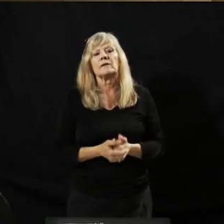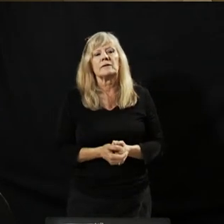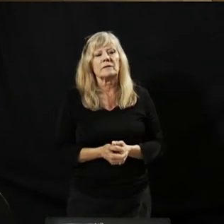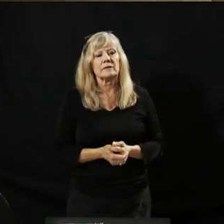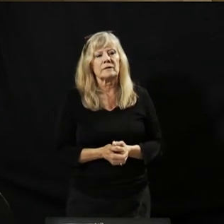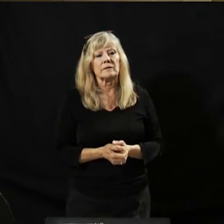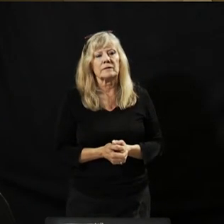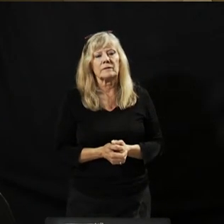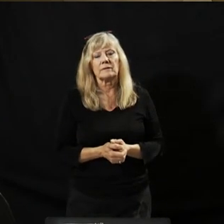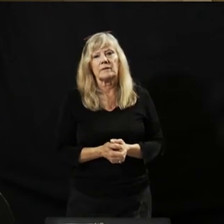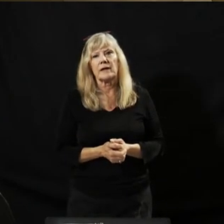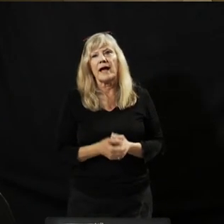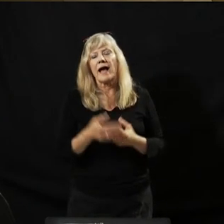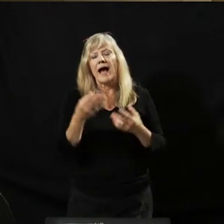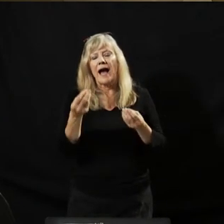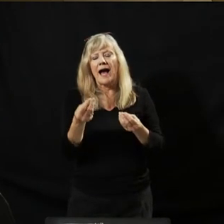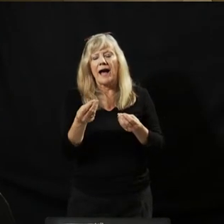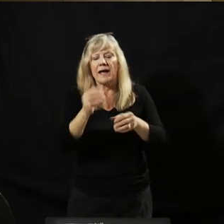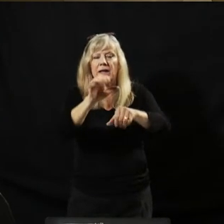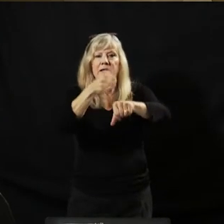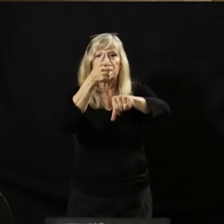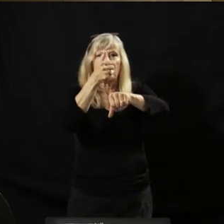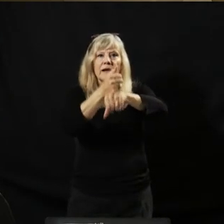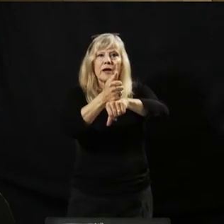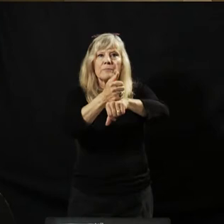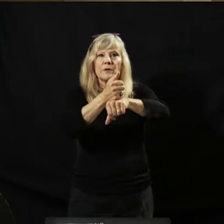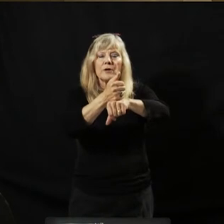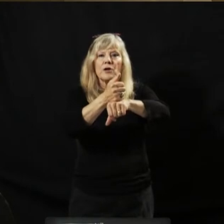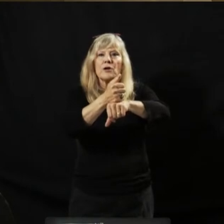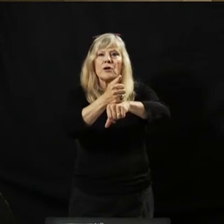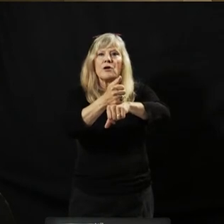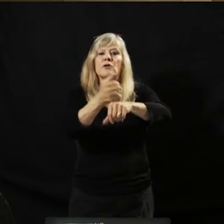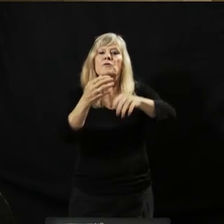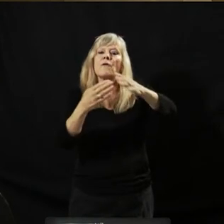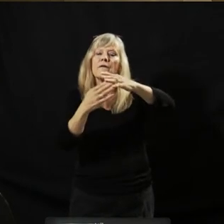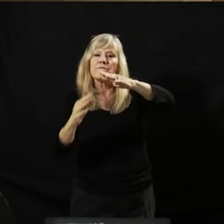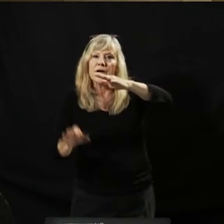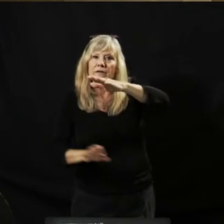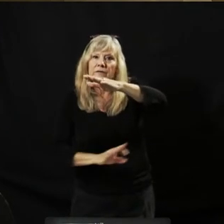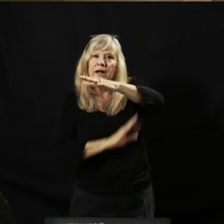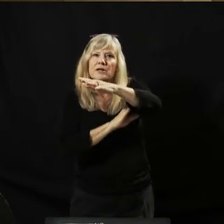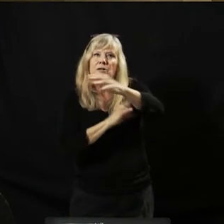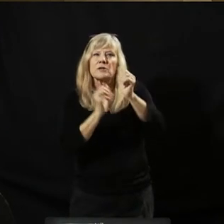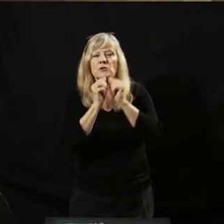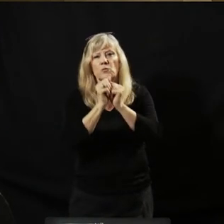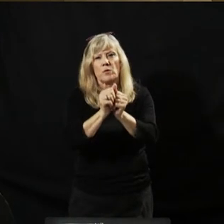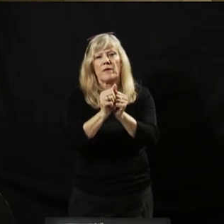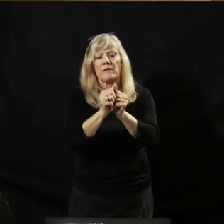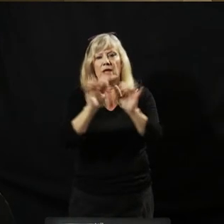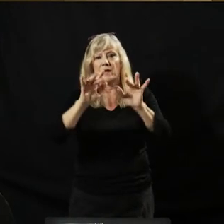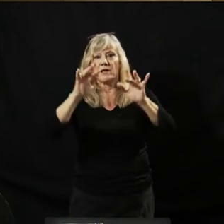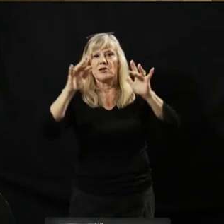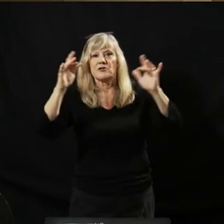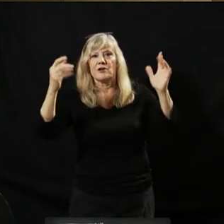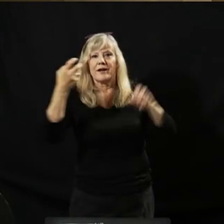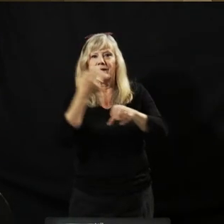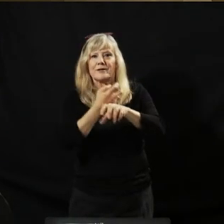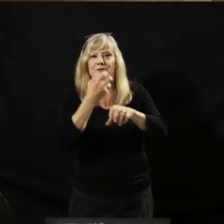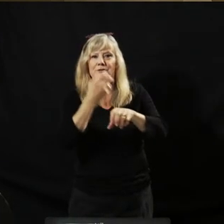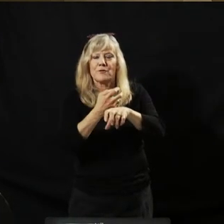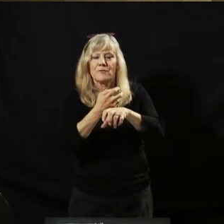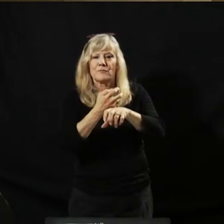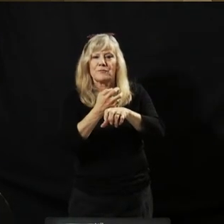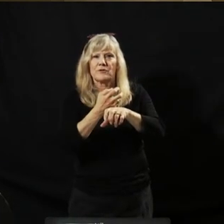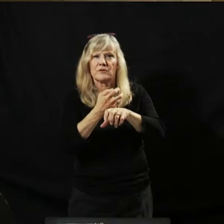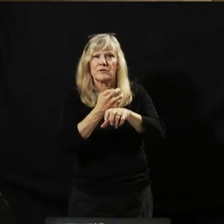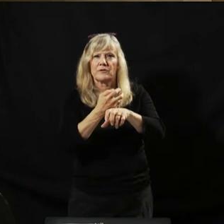in carnelians and your foundations in sapphires. We'll make